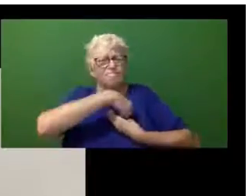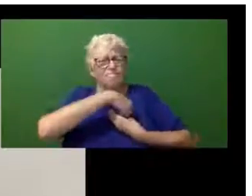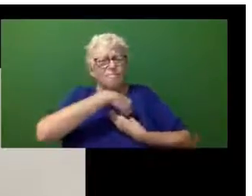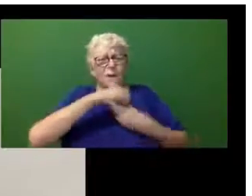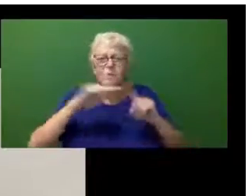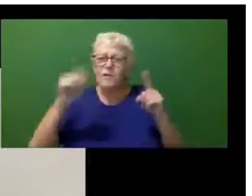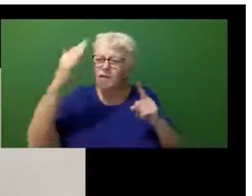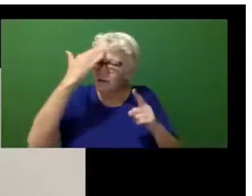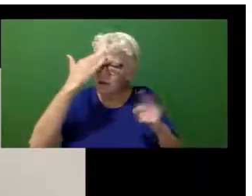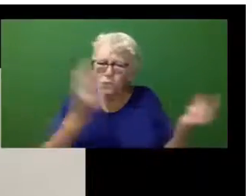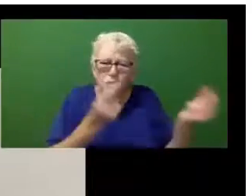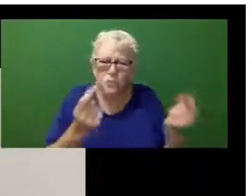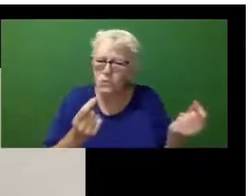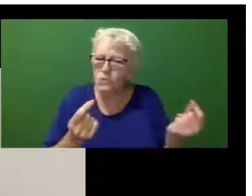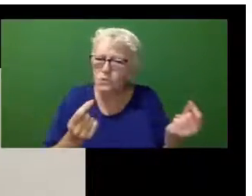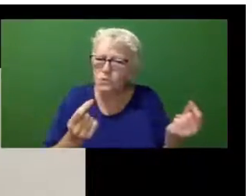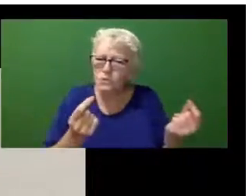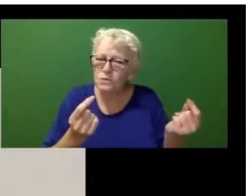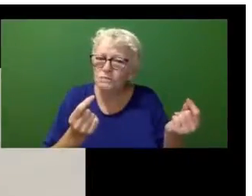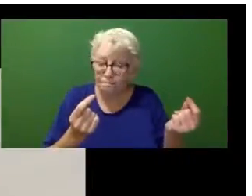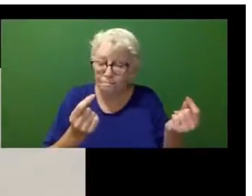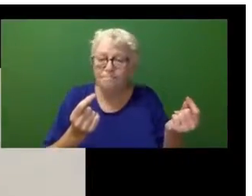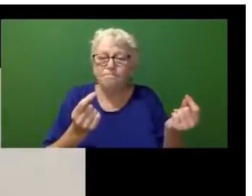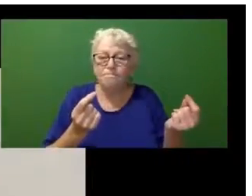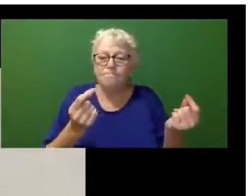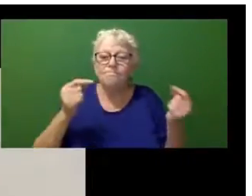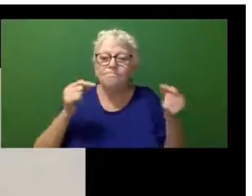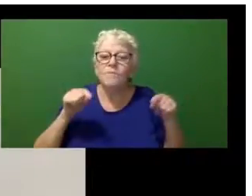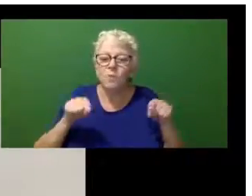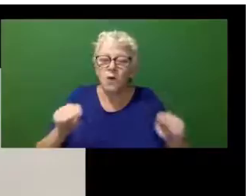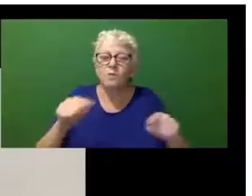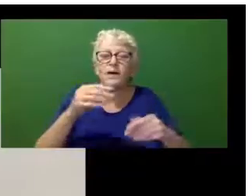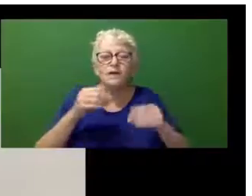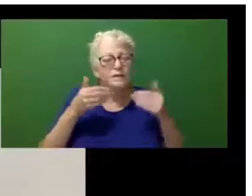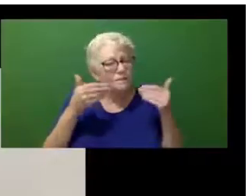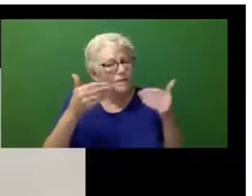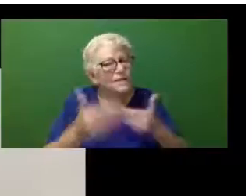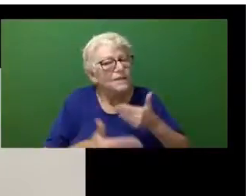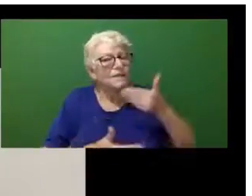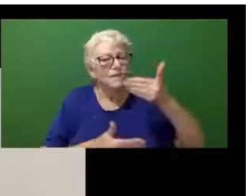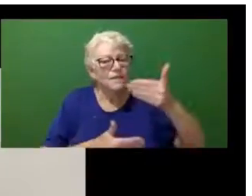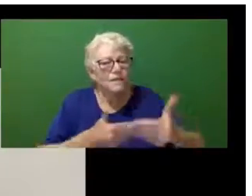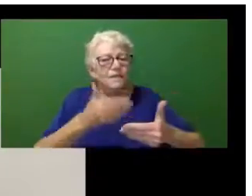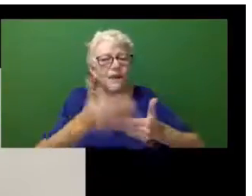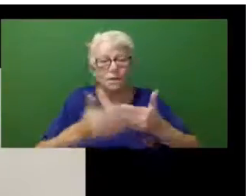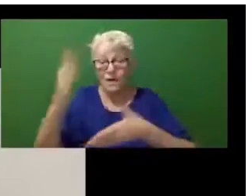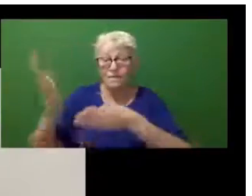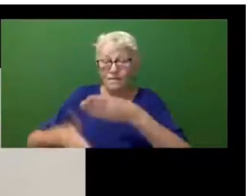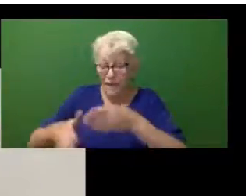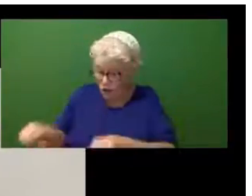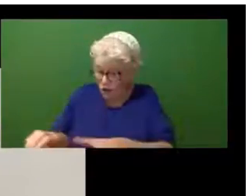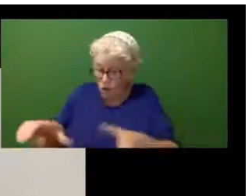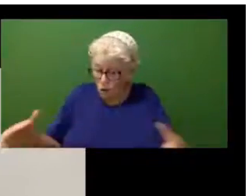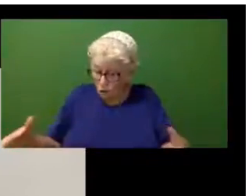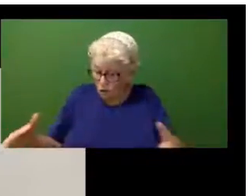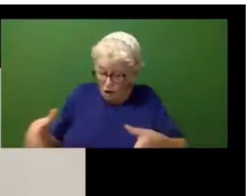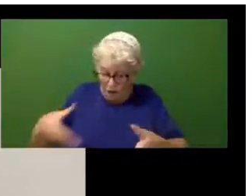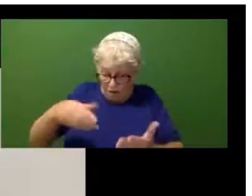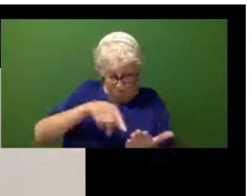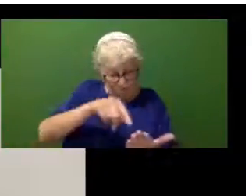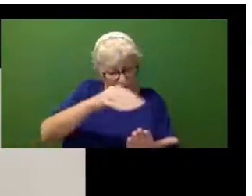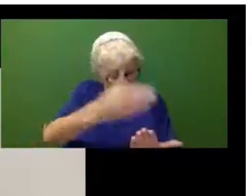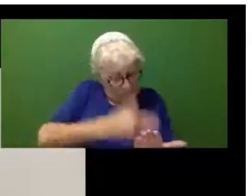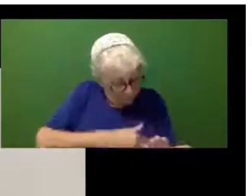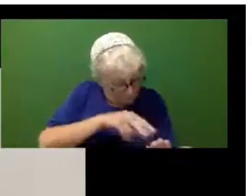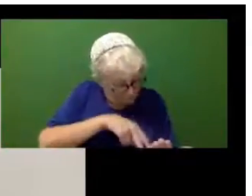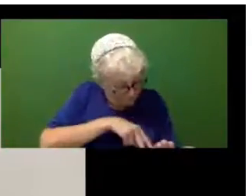hearts, but they knew what they had to do. So as we continue on, and as we finish up our reading